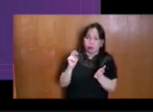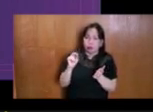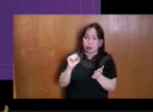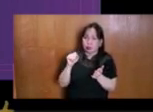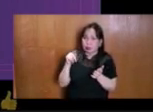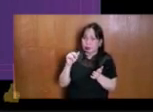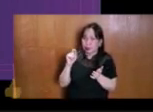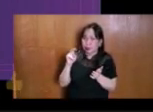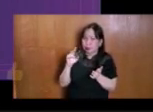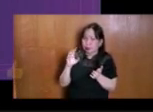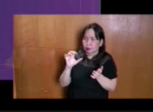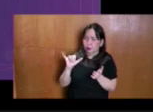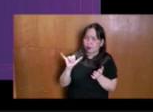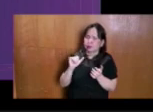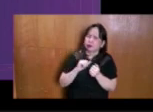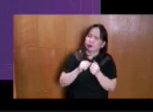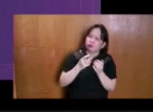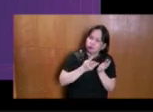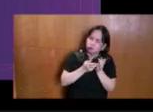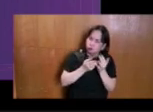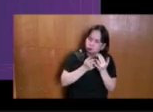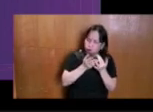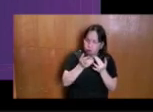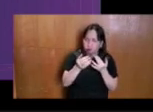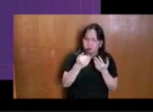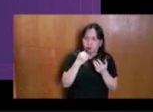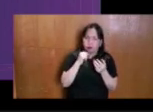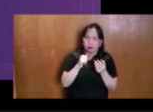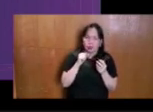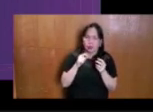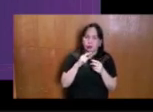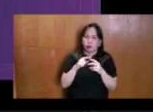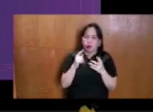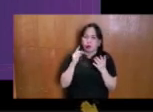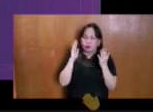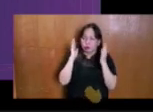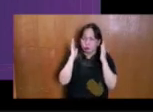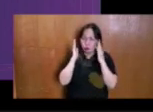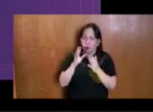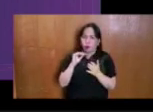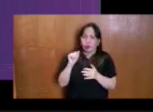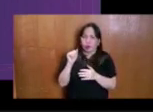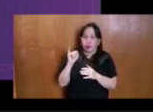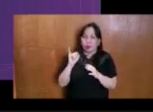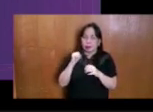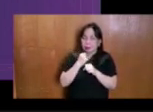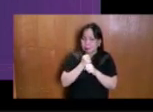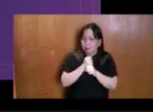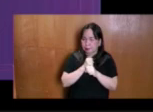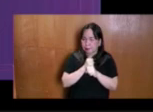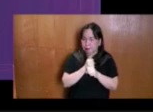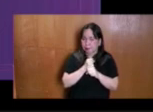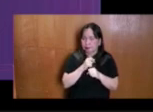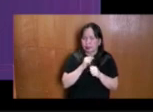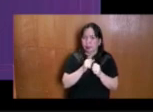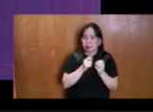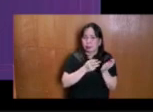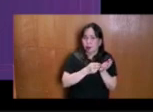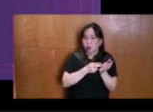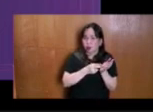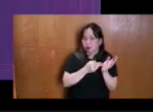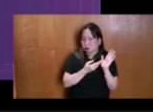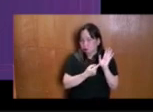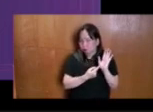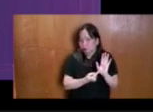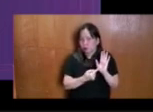is the center of contention with many of our AI developers, because transparency as a